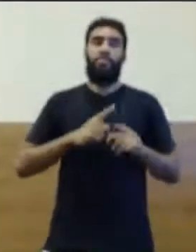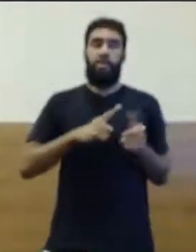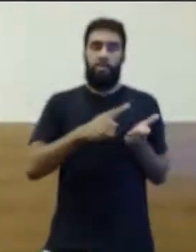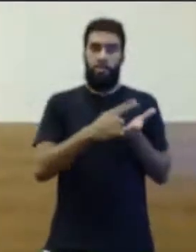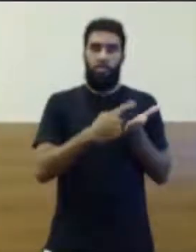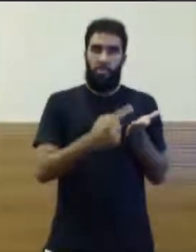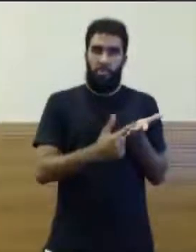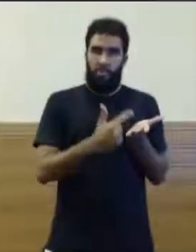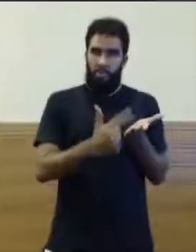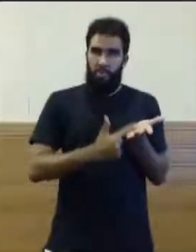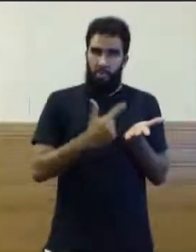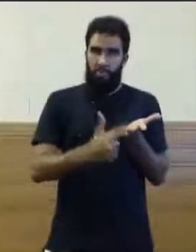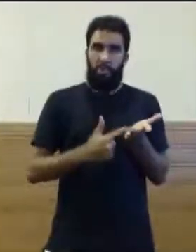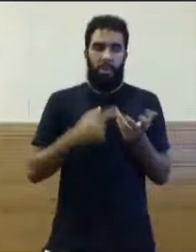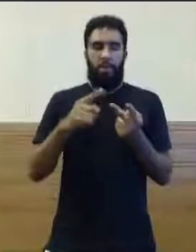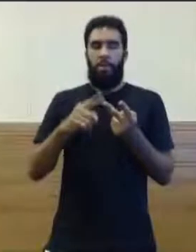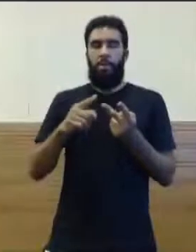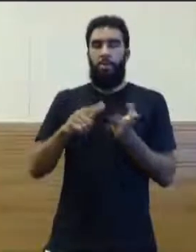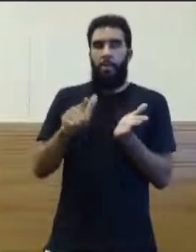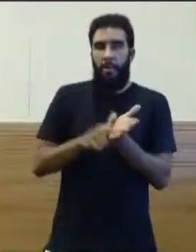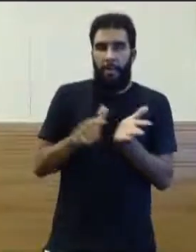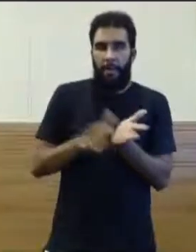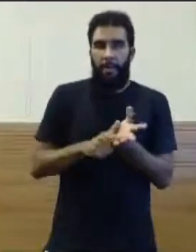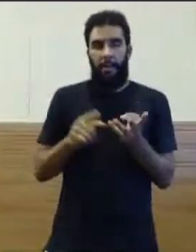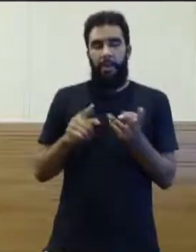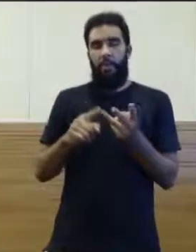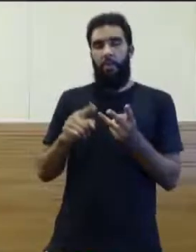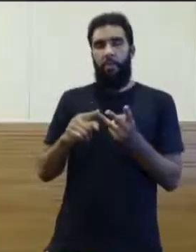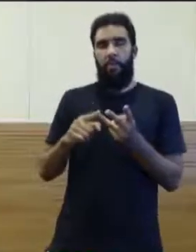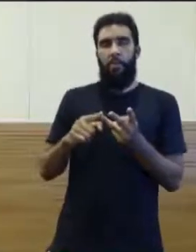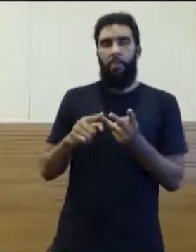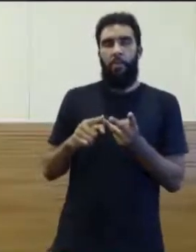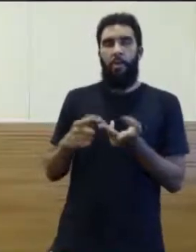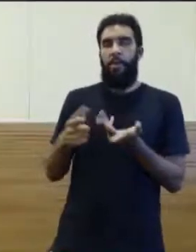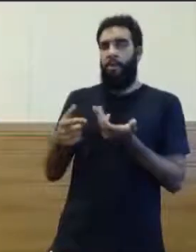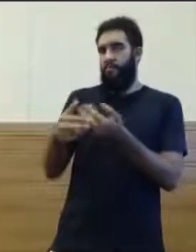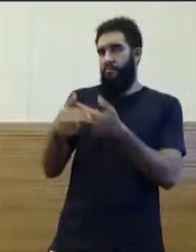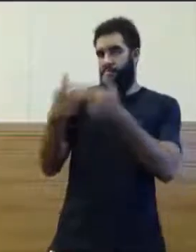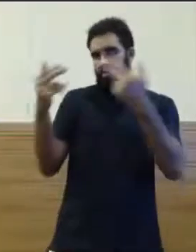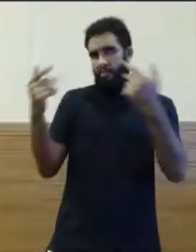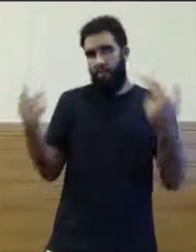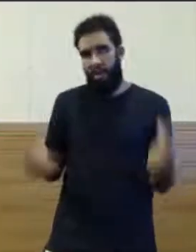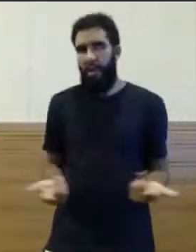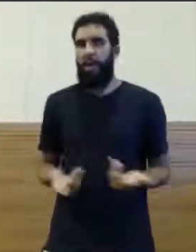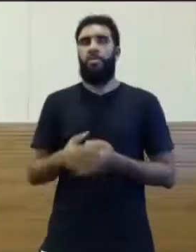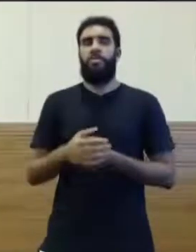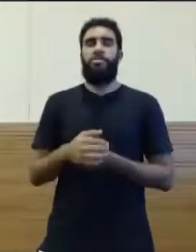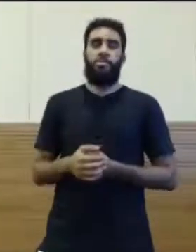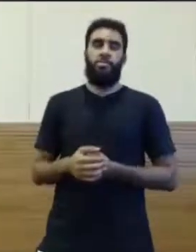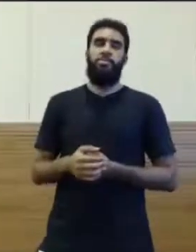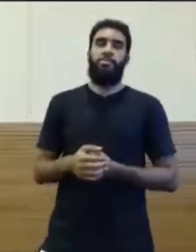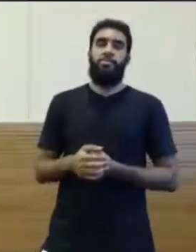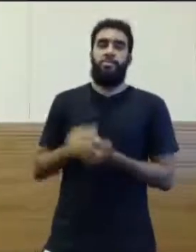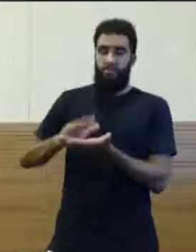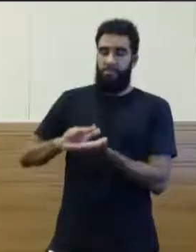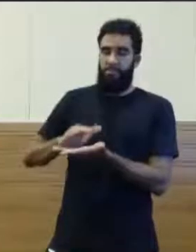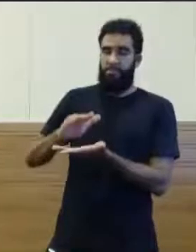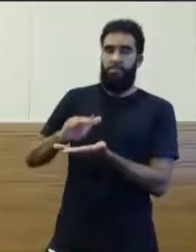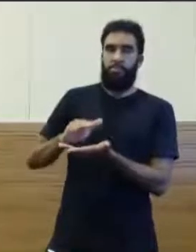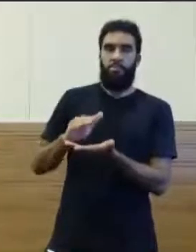because besides this book, there were cards, pamphlets,